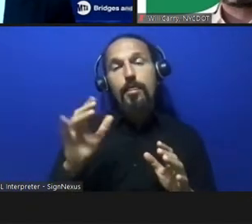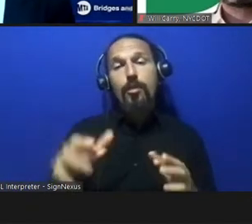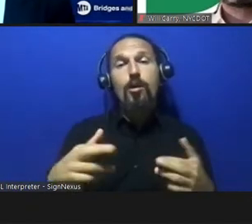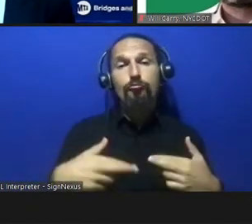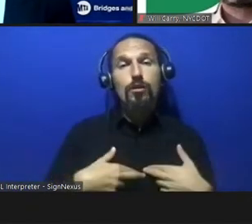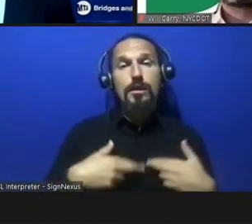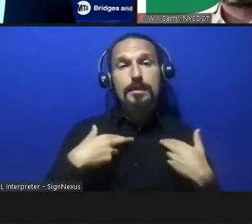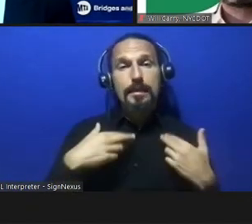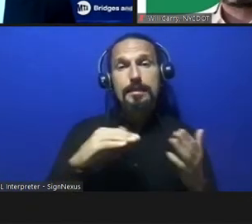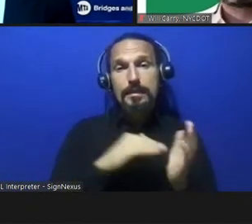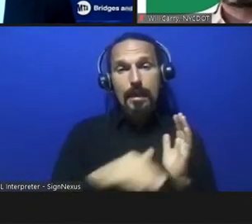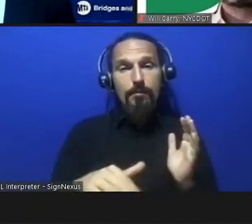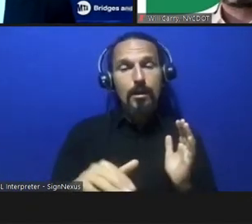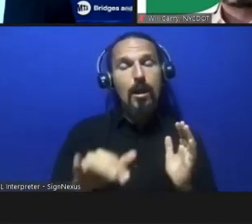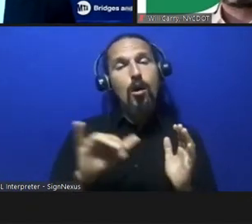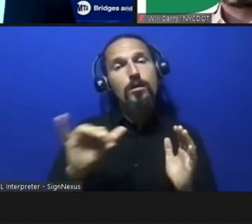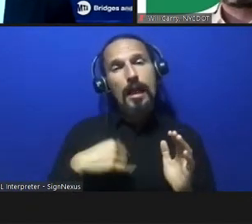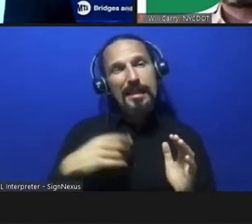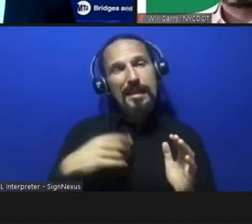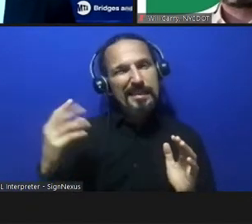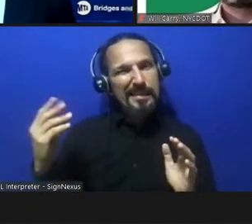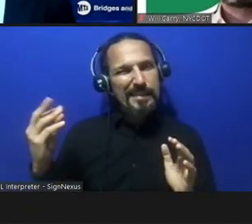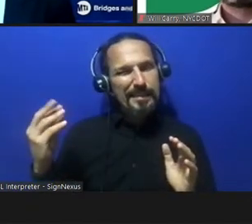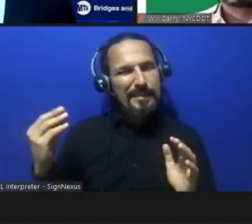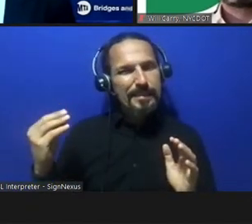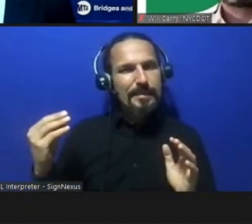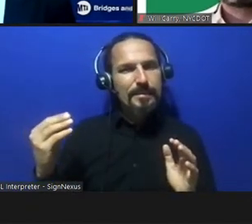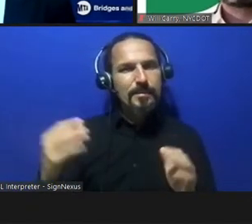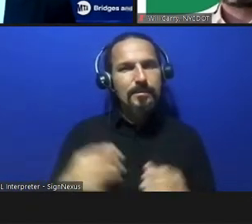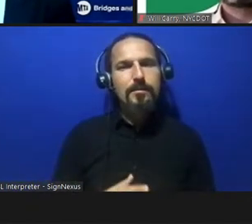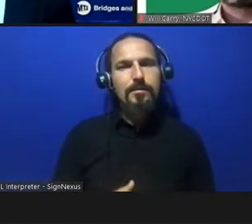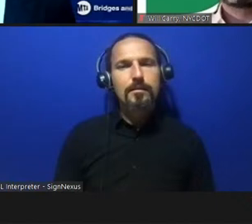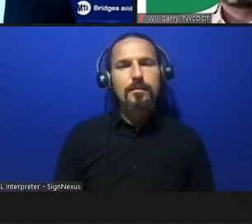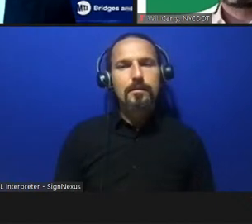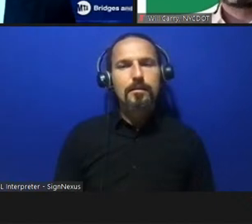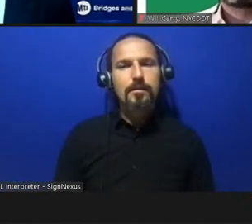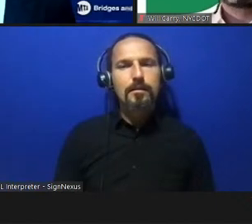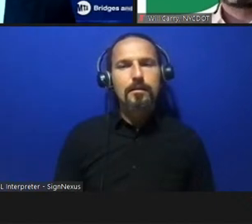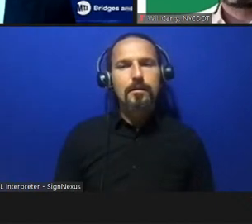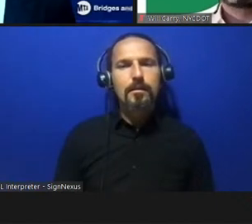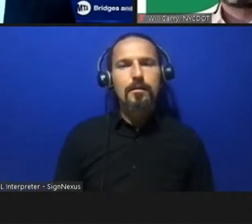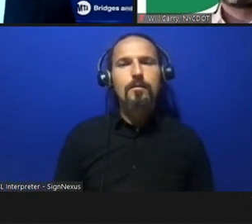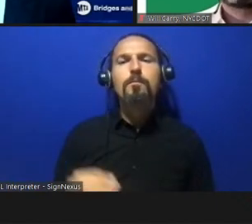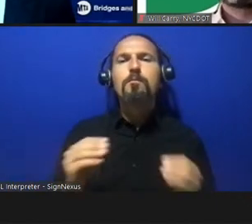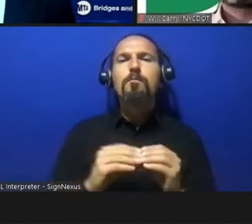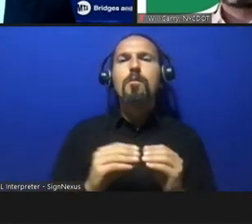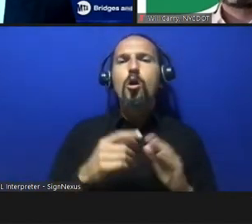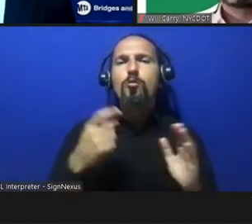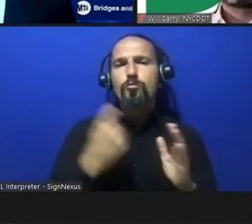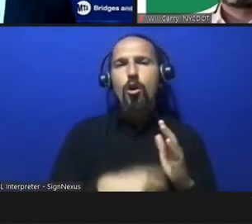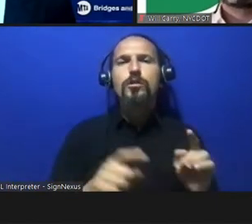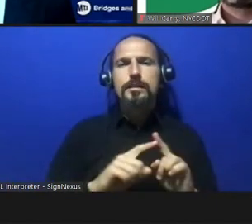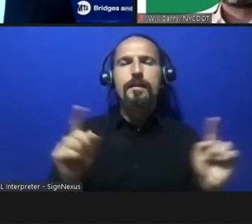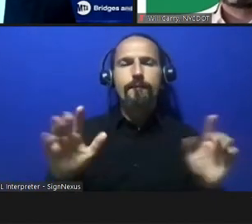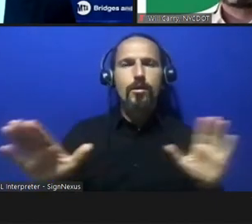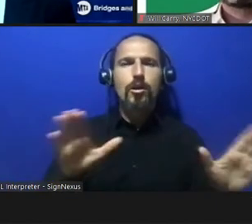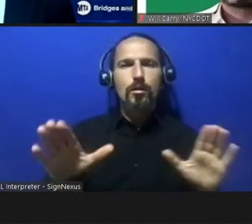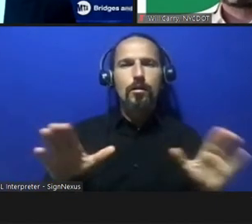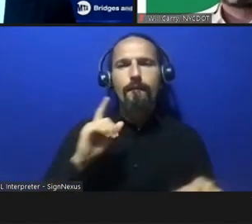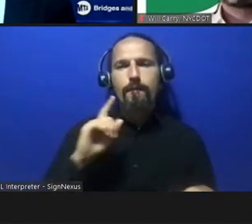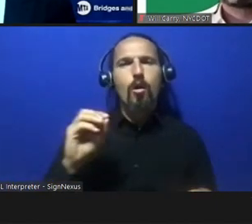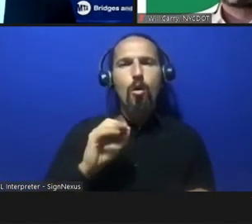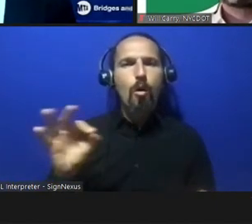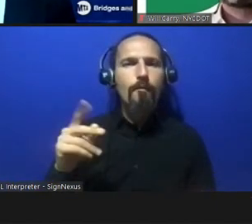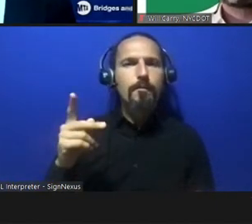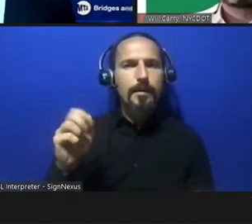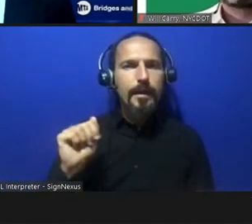exemption i also think that there should be more pricing differentiation for off-peak